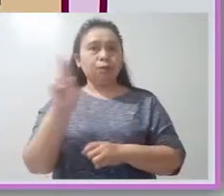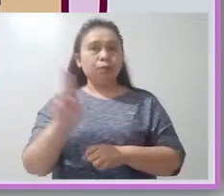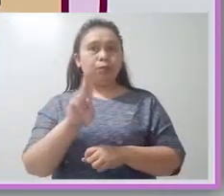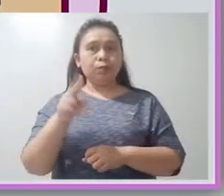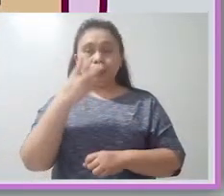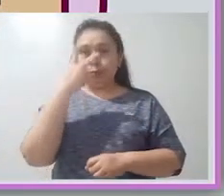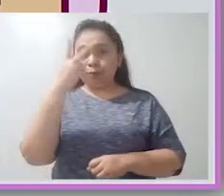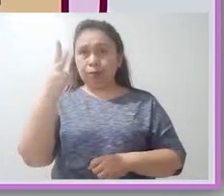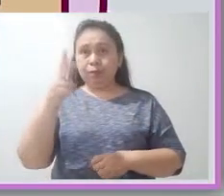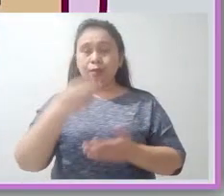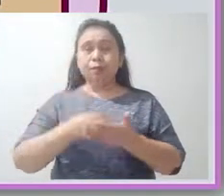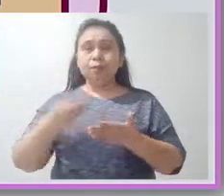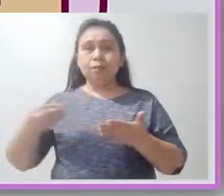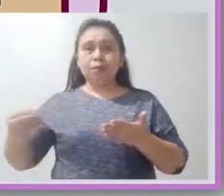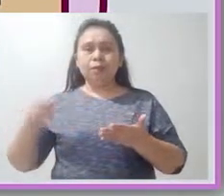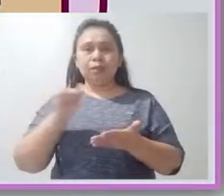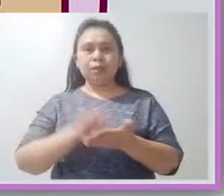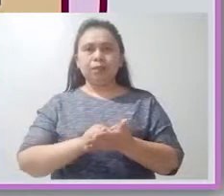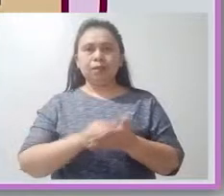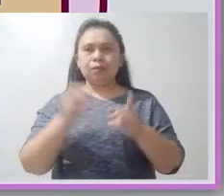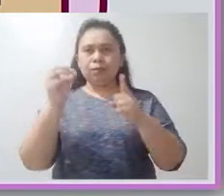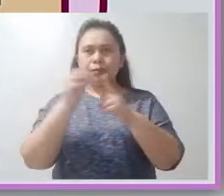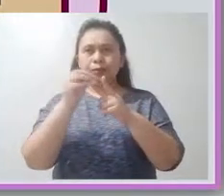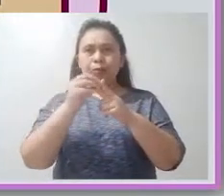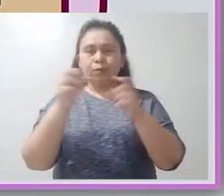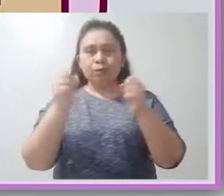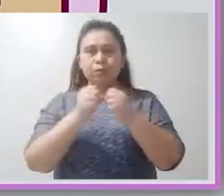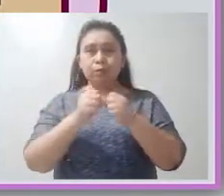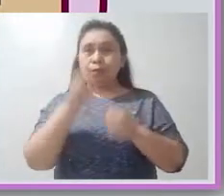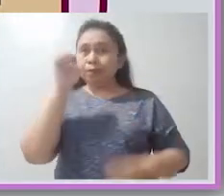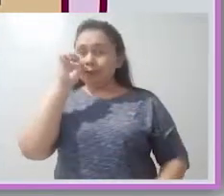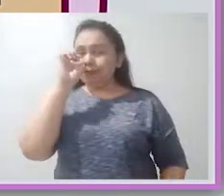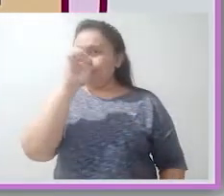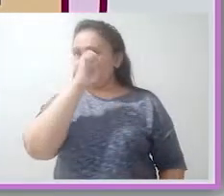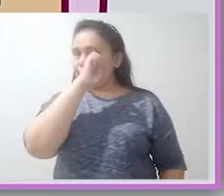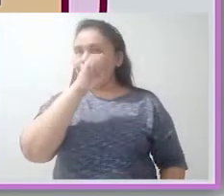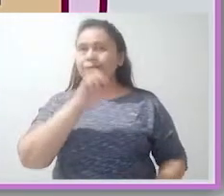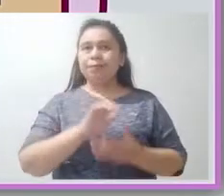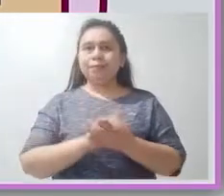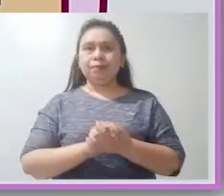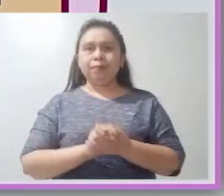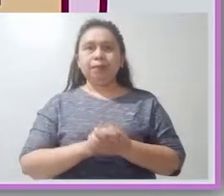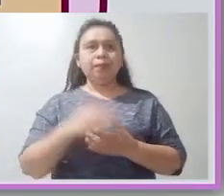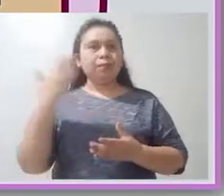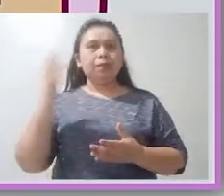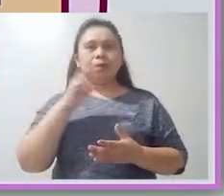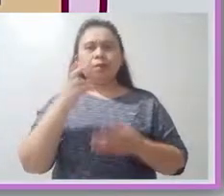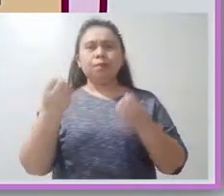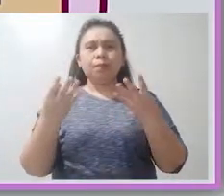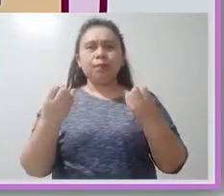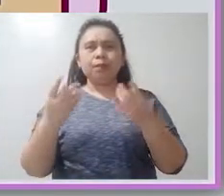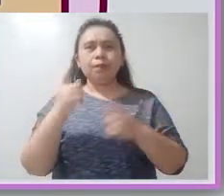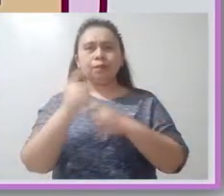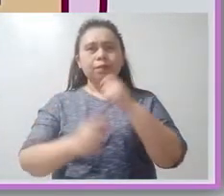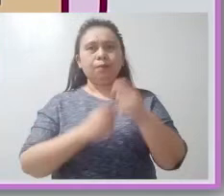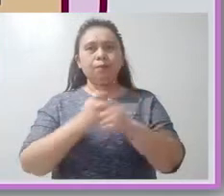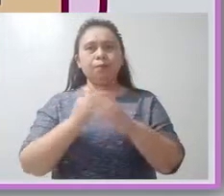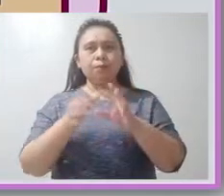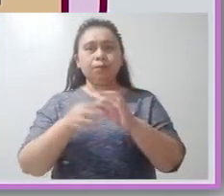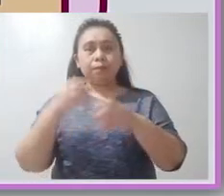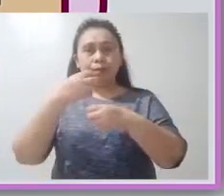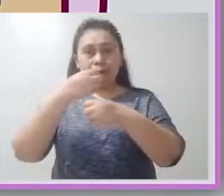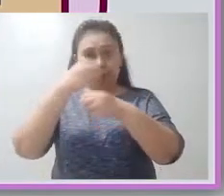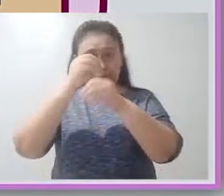instrument used to see objects that are too small for the naked eye. There are many types